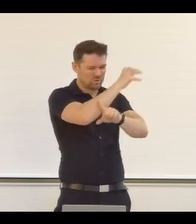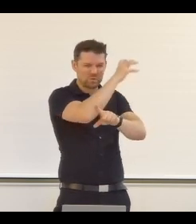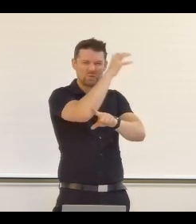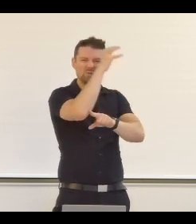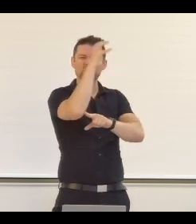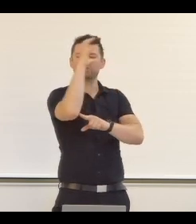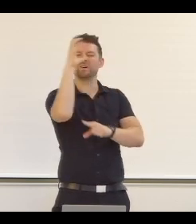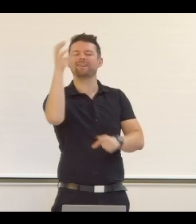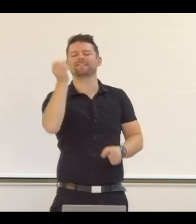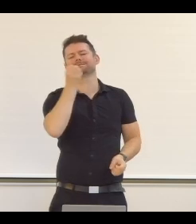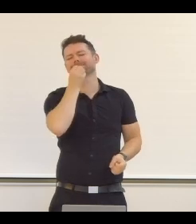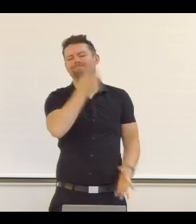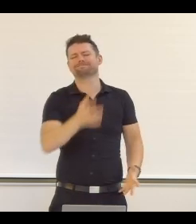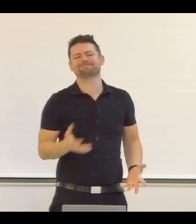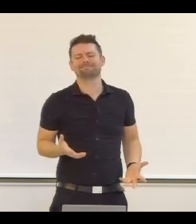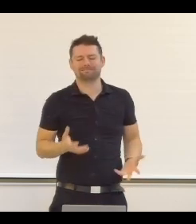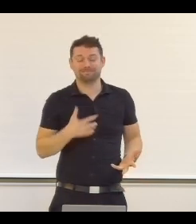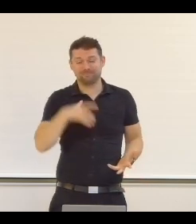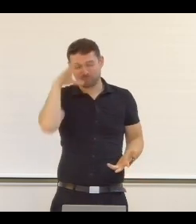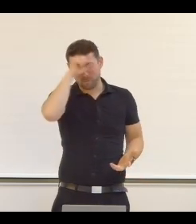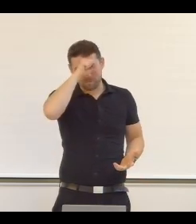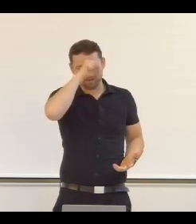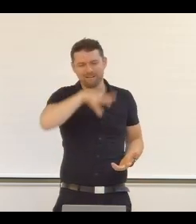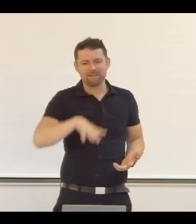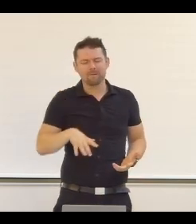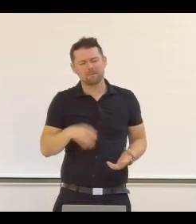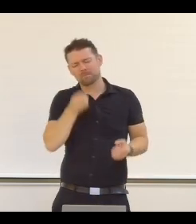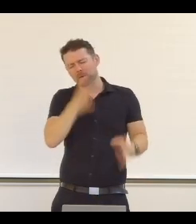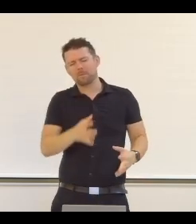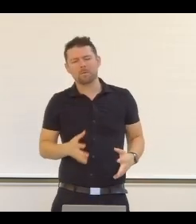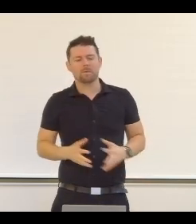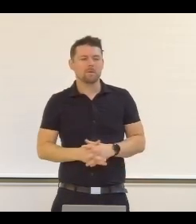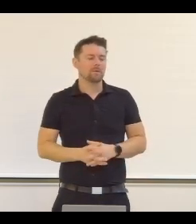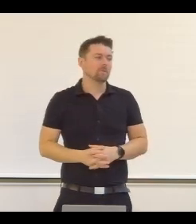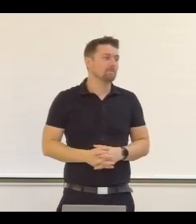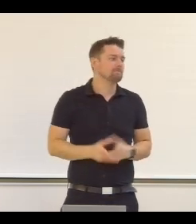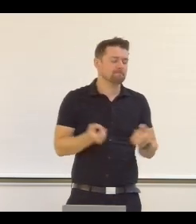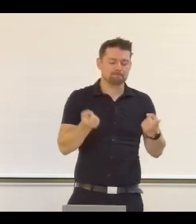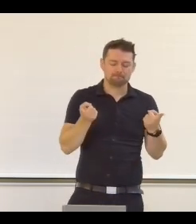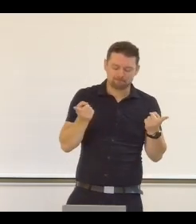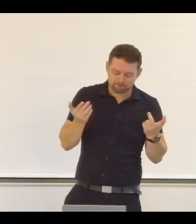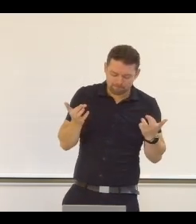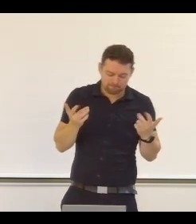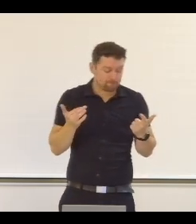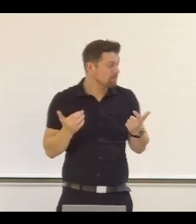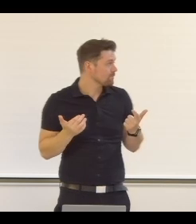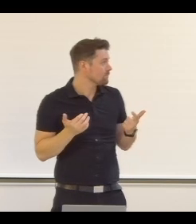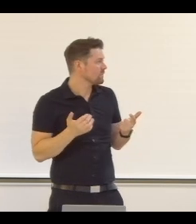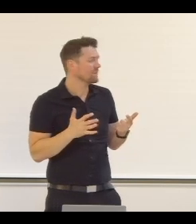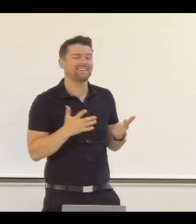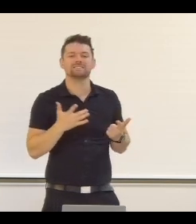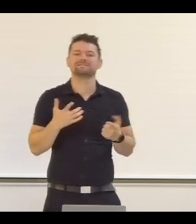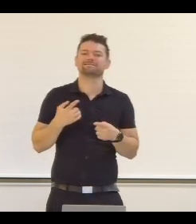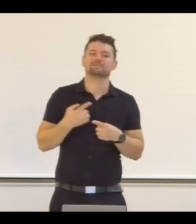the background around the hospital. But still, it was beautiful. And just to